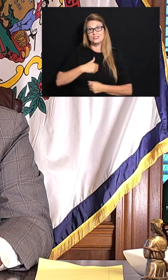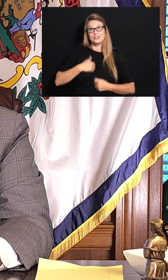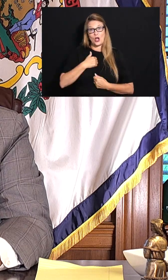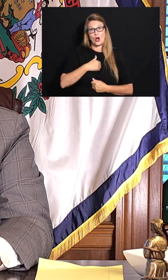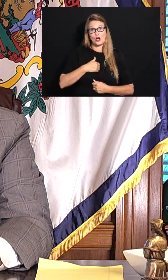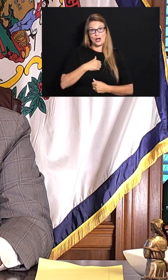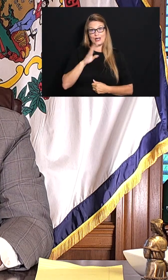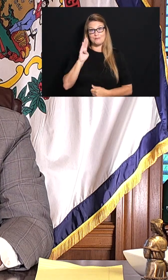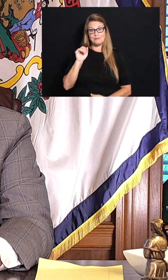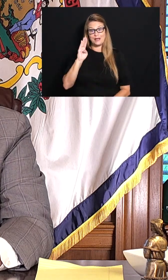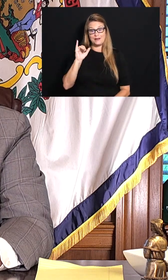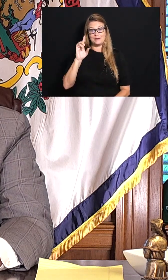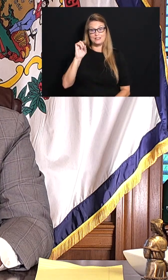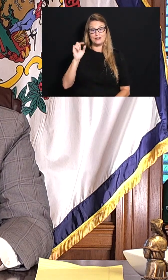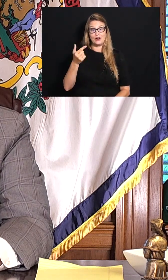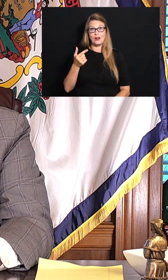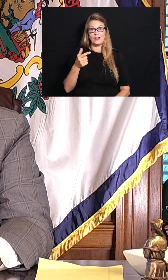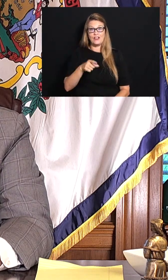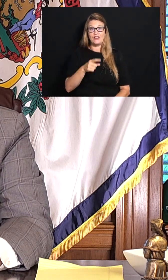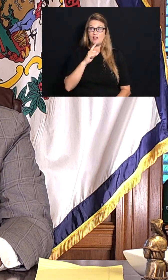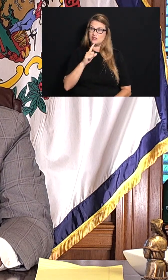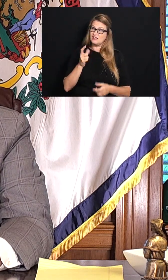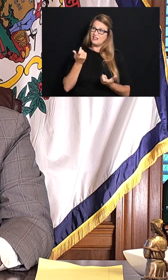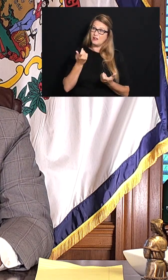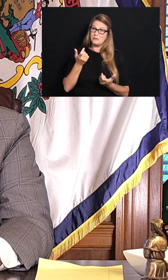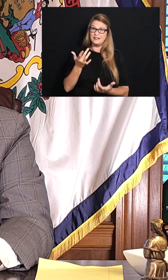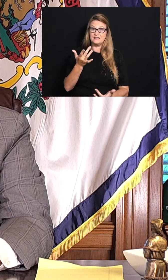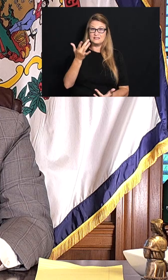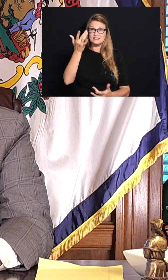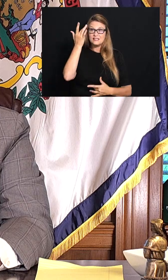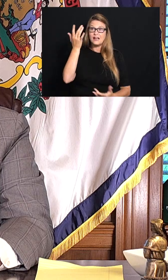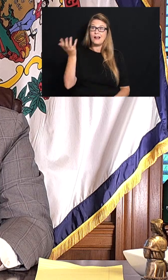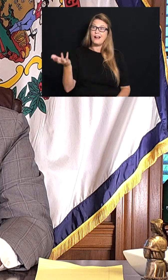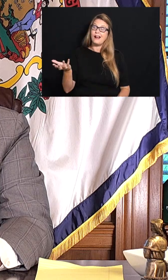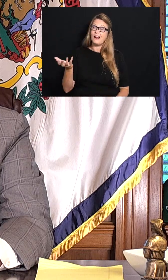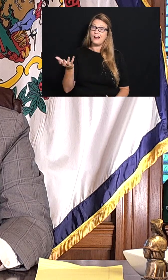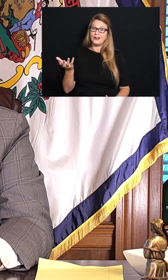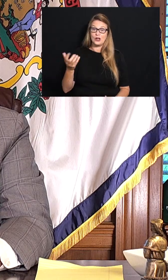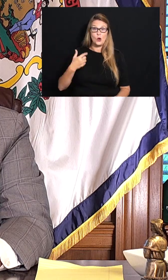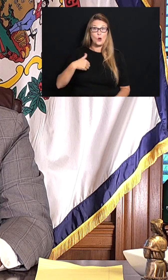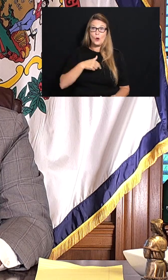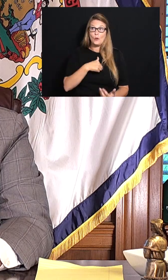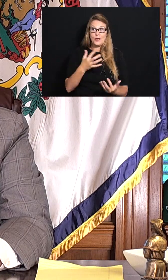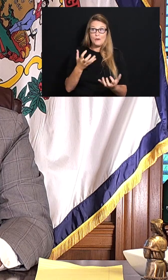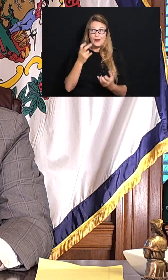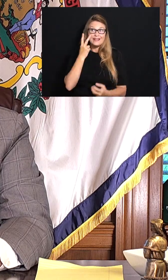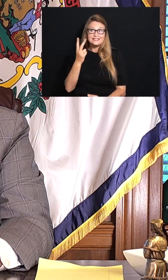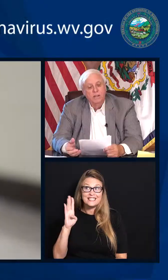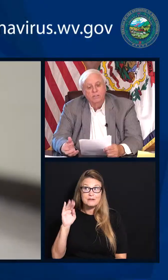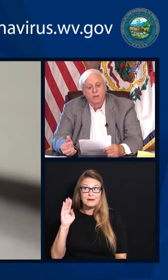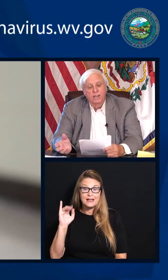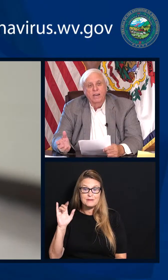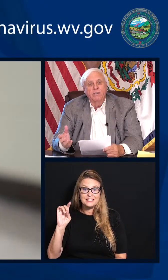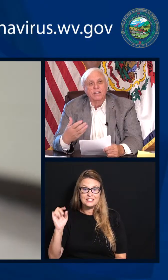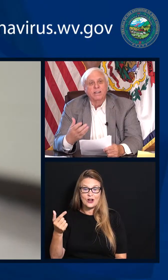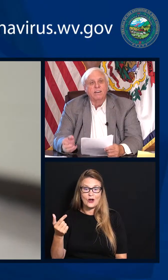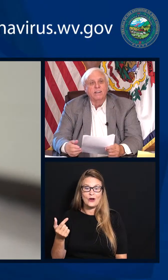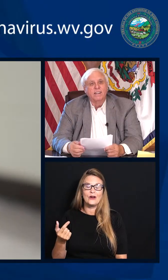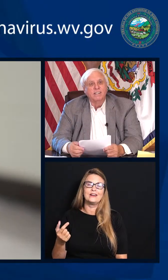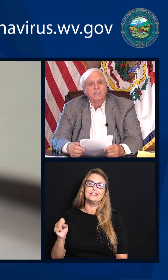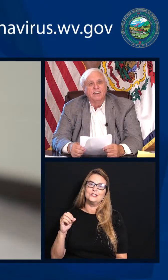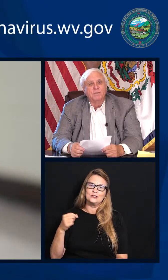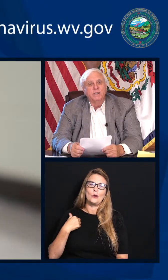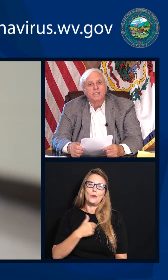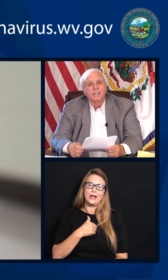to be perfectly honest, they looked at me like, you got to be crazy, really and truly. All we came to see was Baby Dog. So I got her in there,